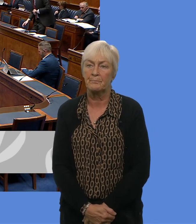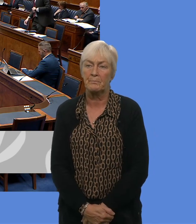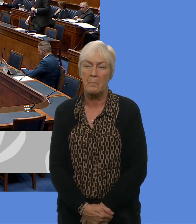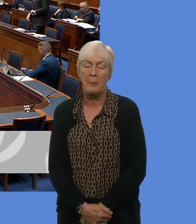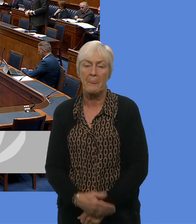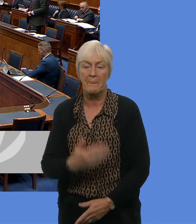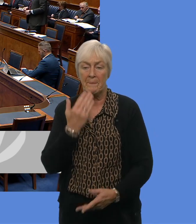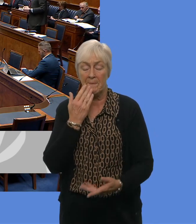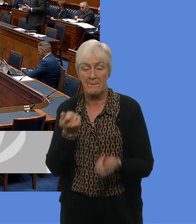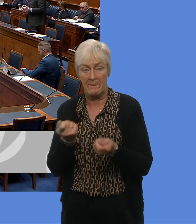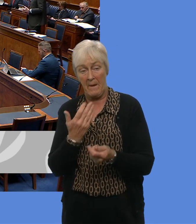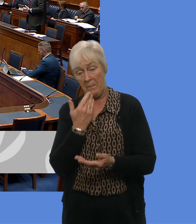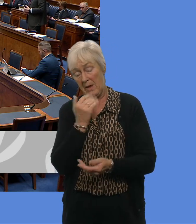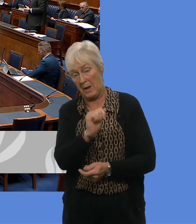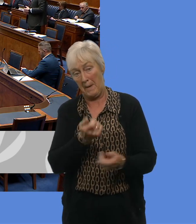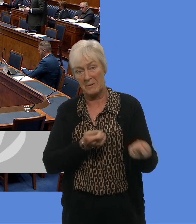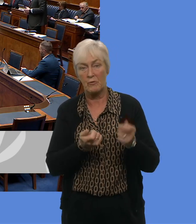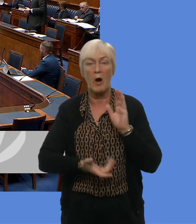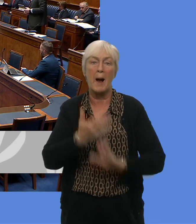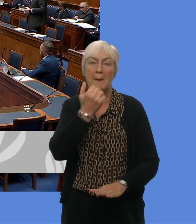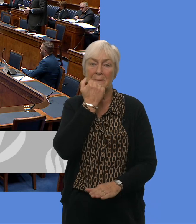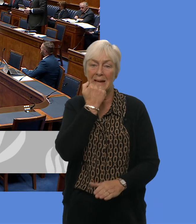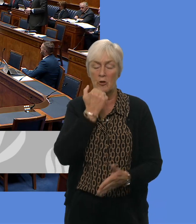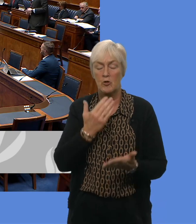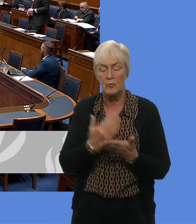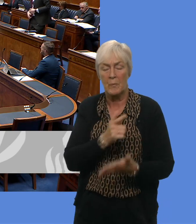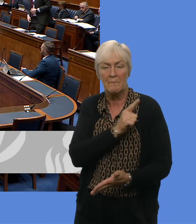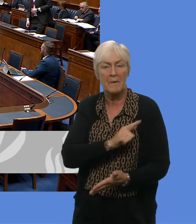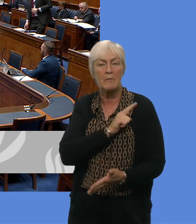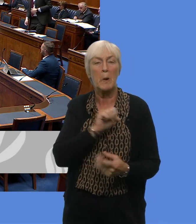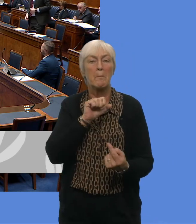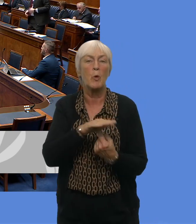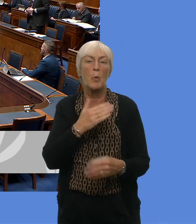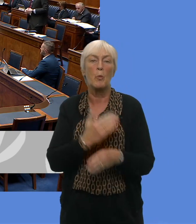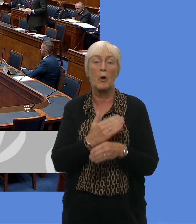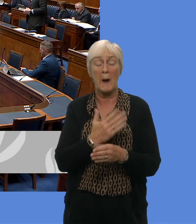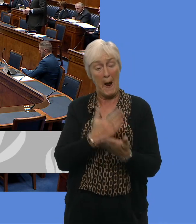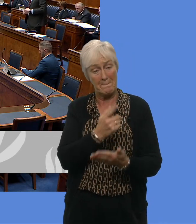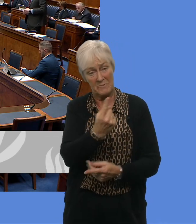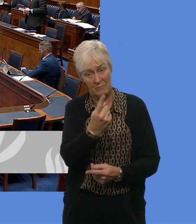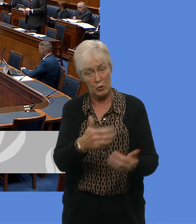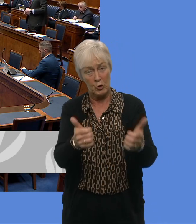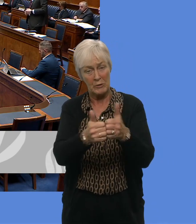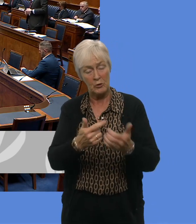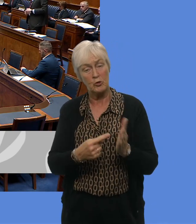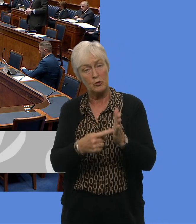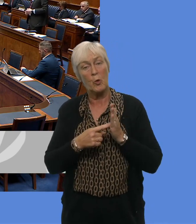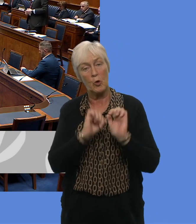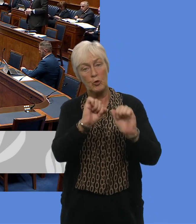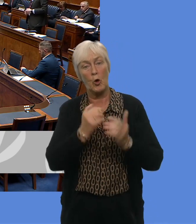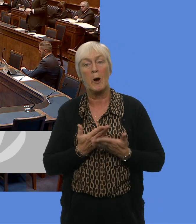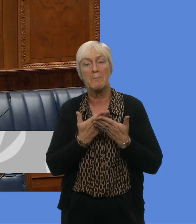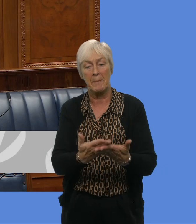Speaker, and can I thank the Minister for his update on this really important work. Would the Minister agree with me that it shows his commitment, and indeed our